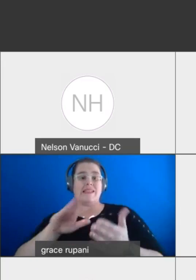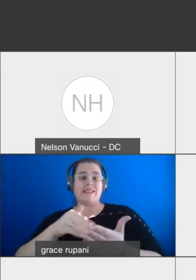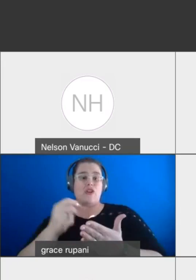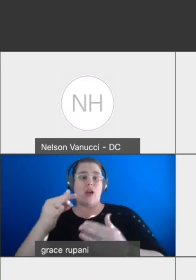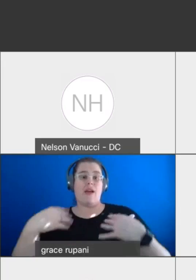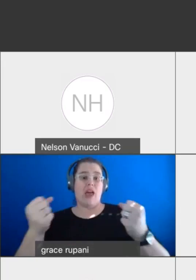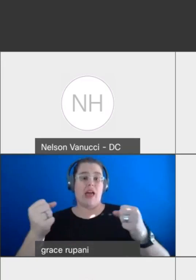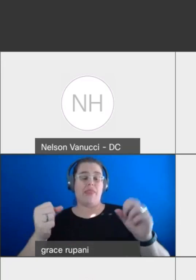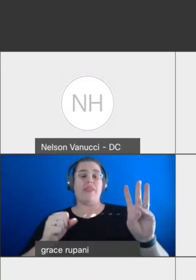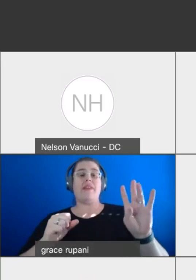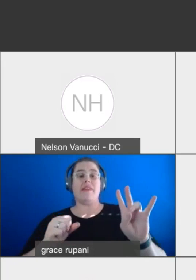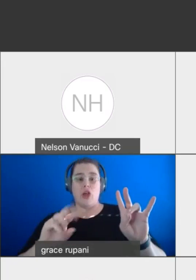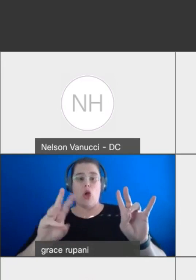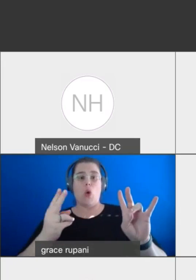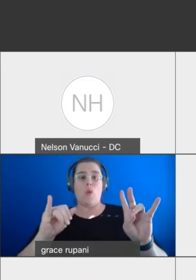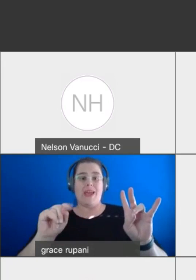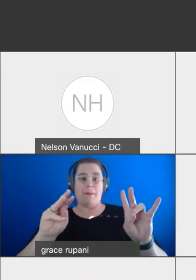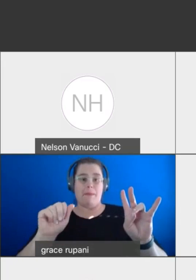Whitman Walker Health,